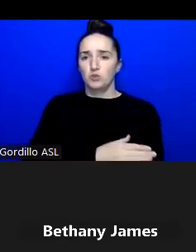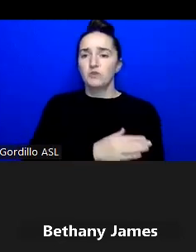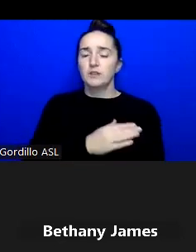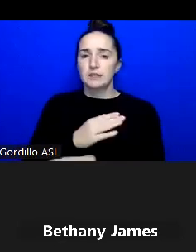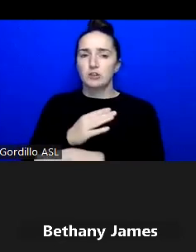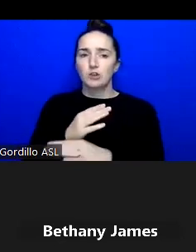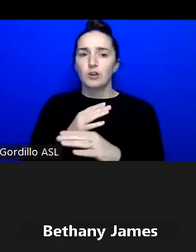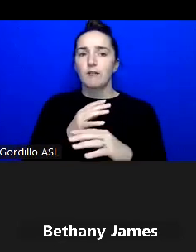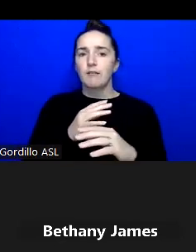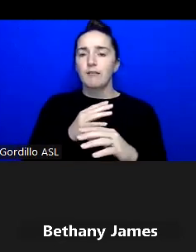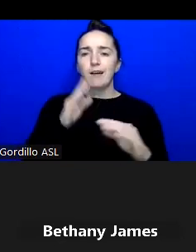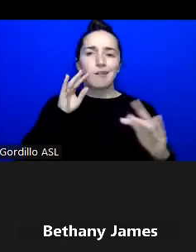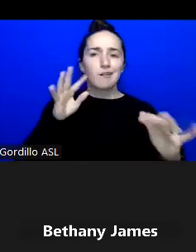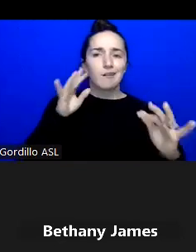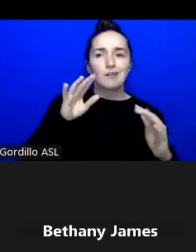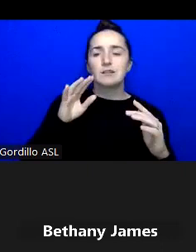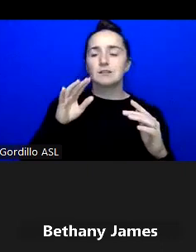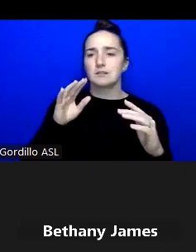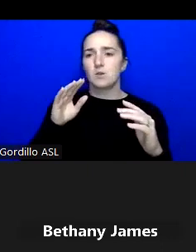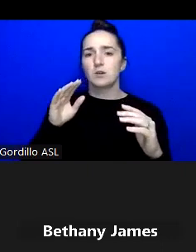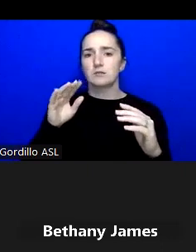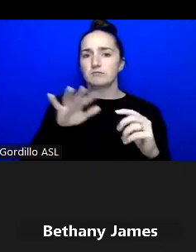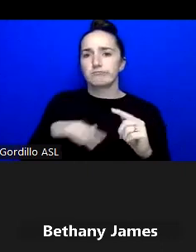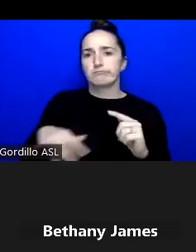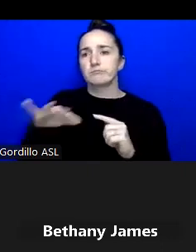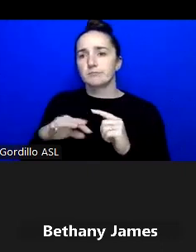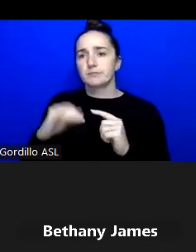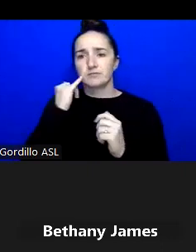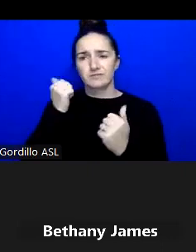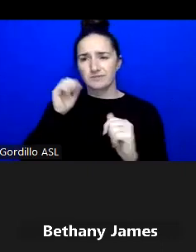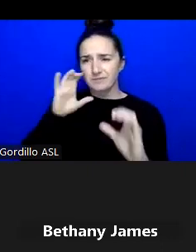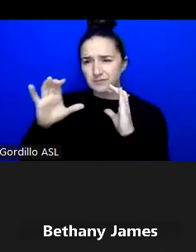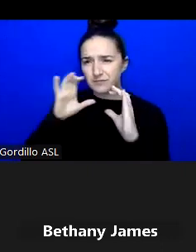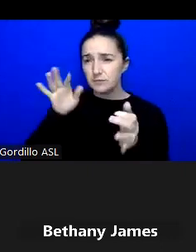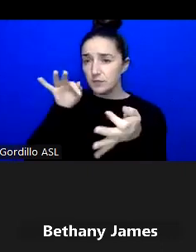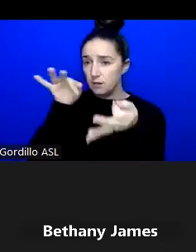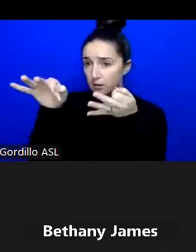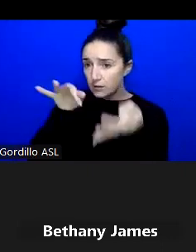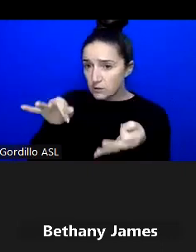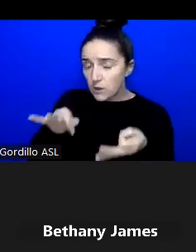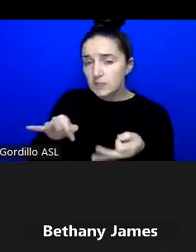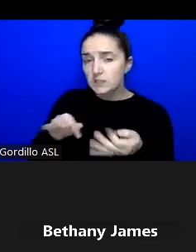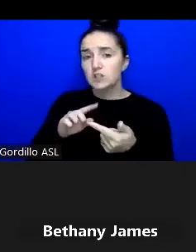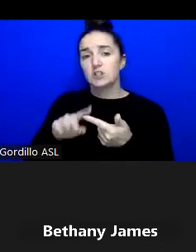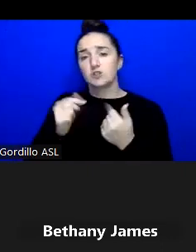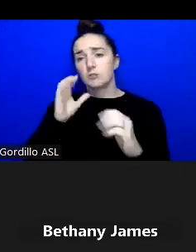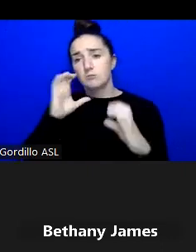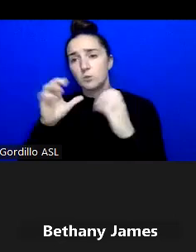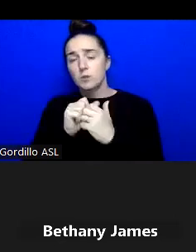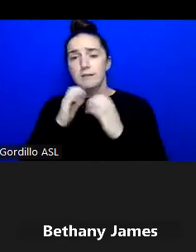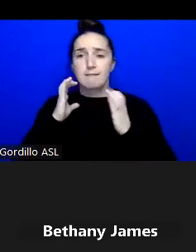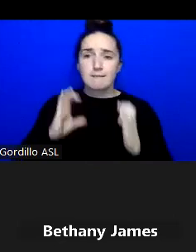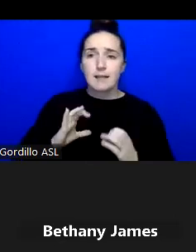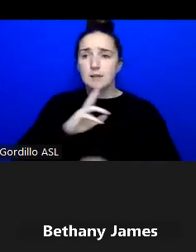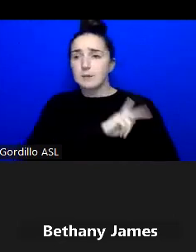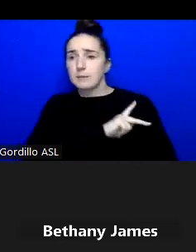to convey directions or trying to communicate with a client or patient or whoever it is, you're